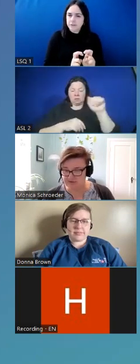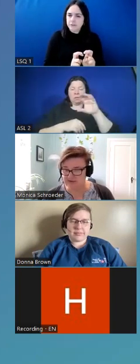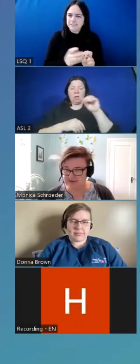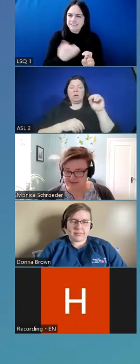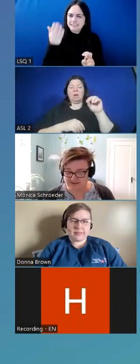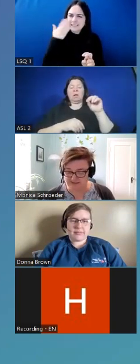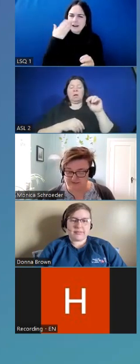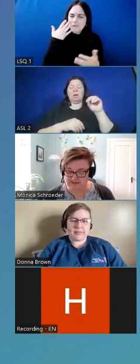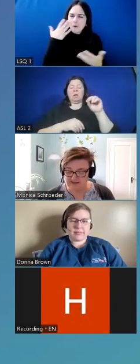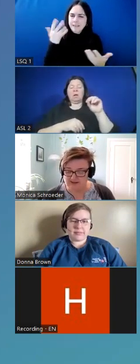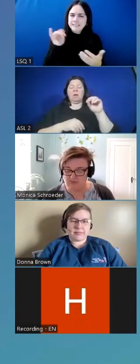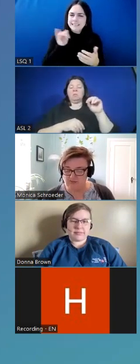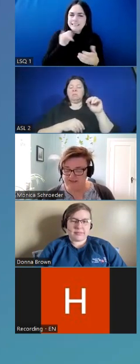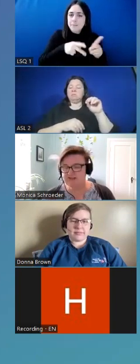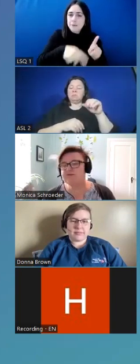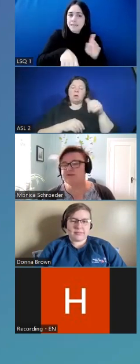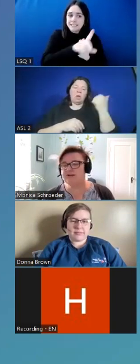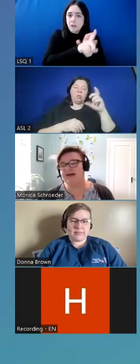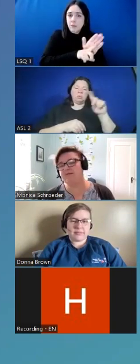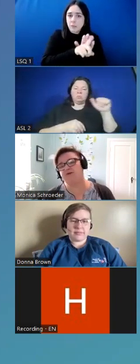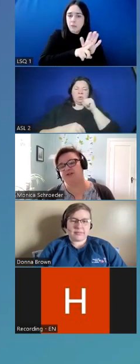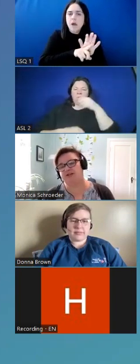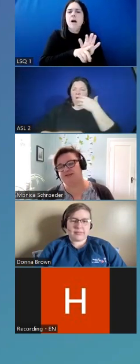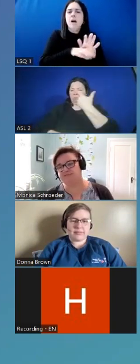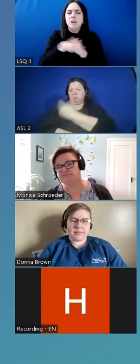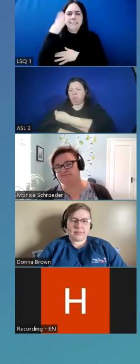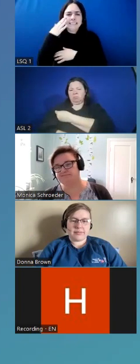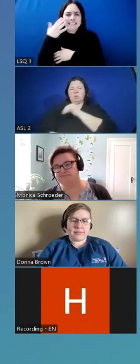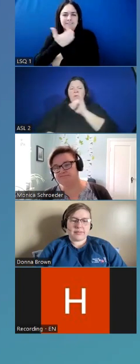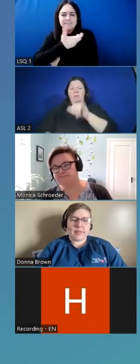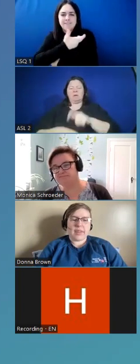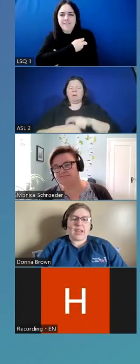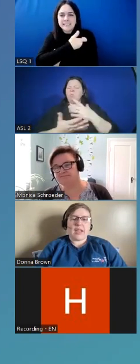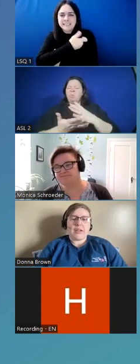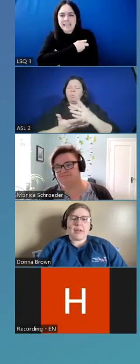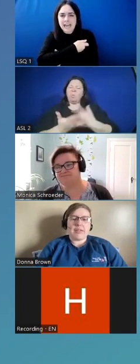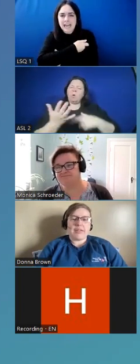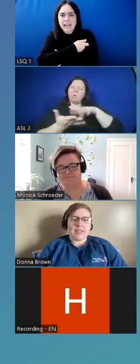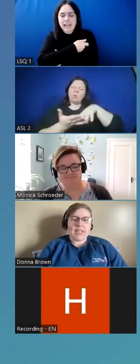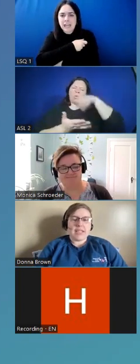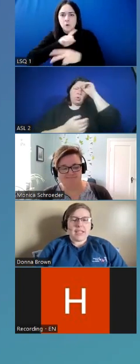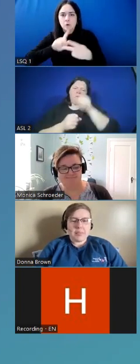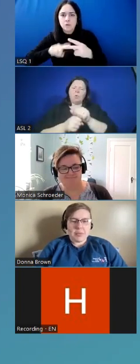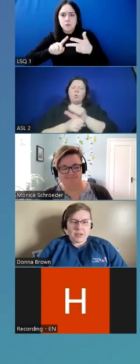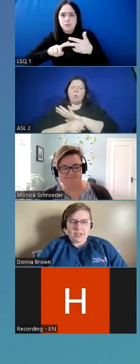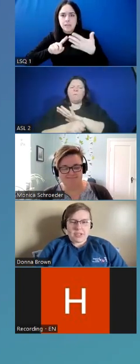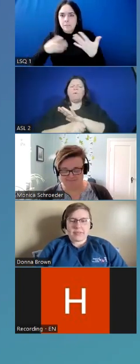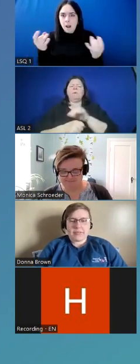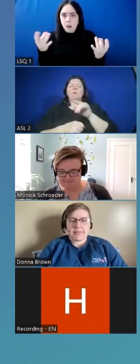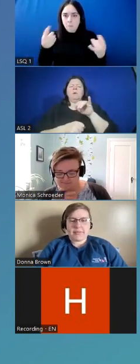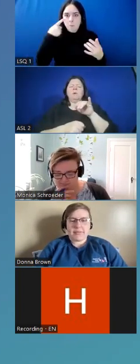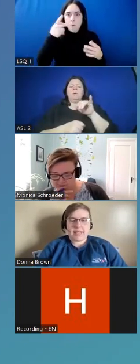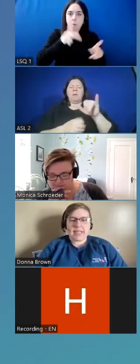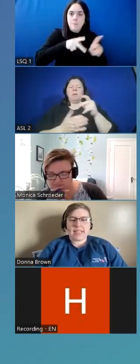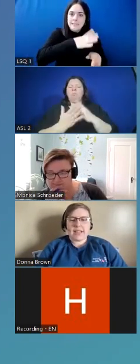COVID-19 booster at the time. What did you learn in that project? Well, In that